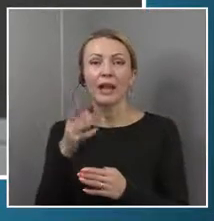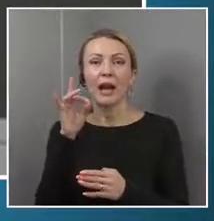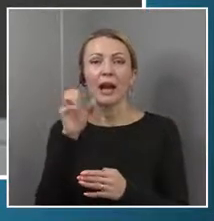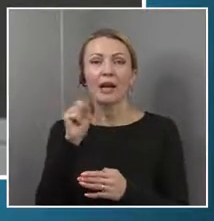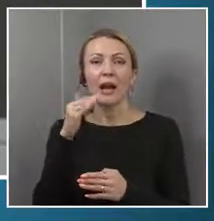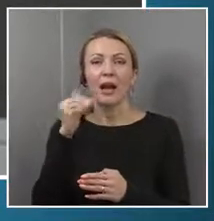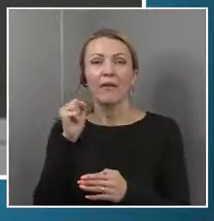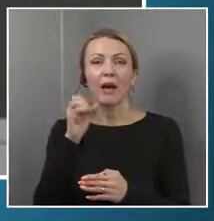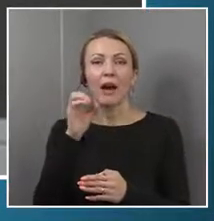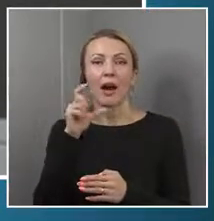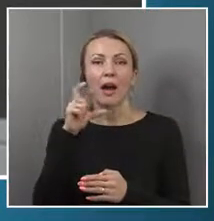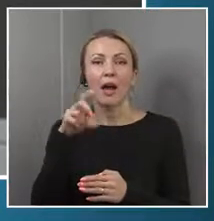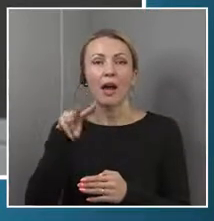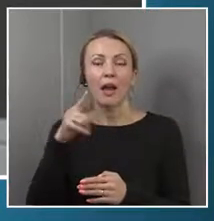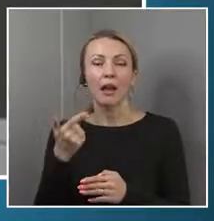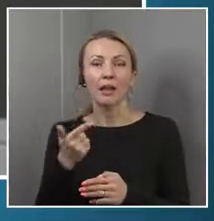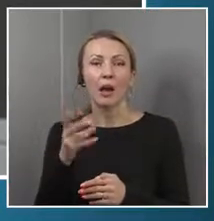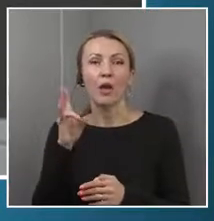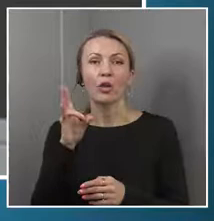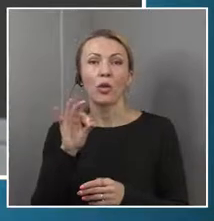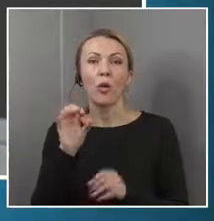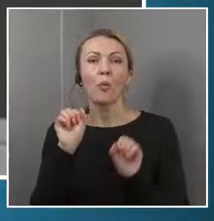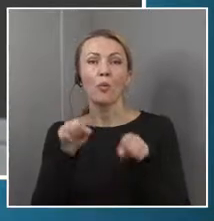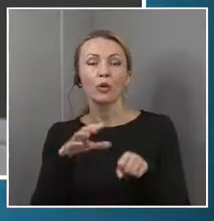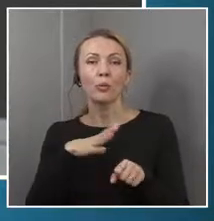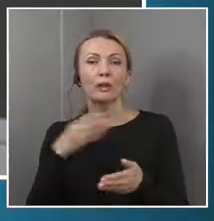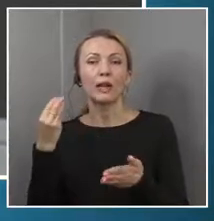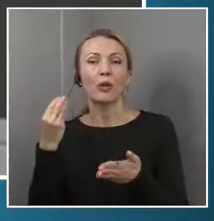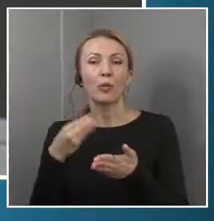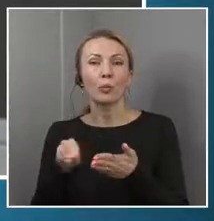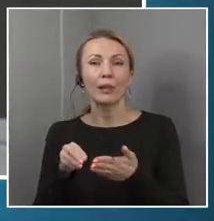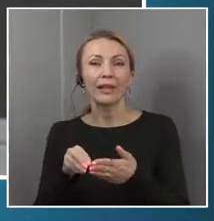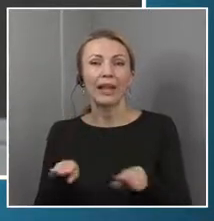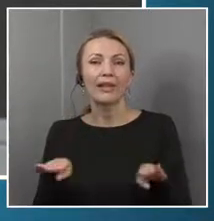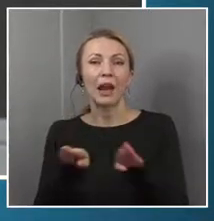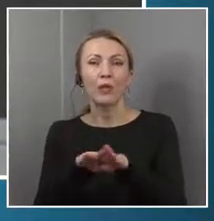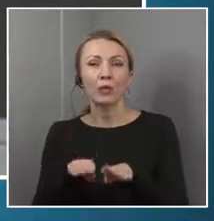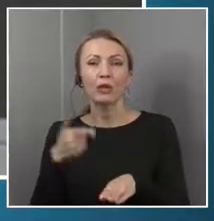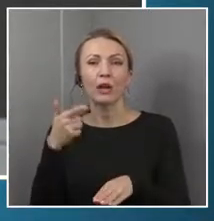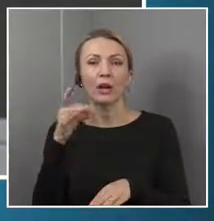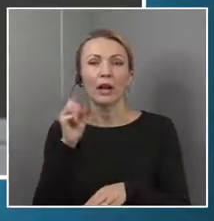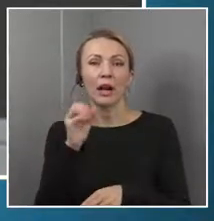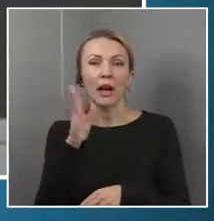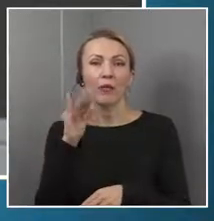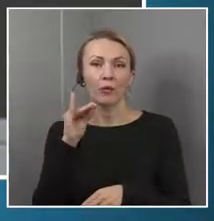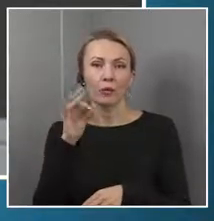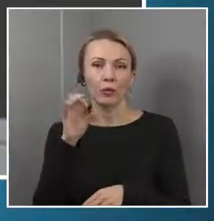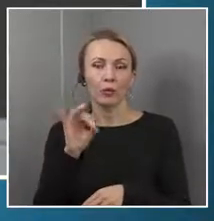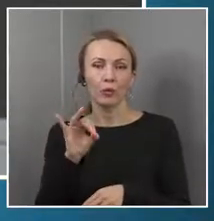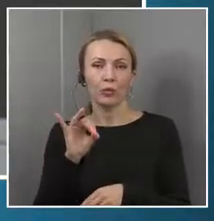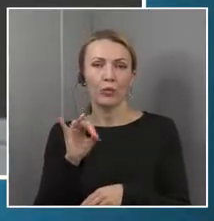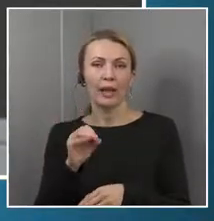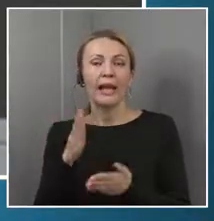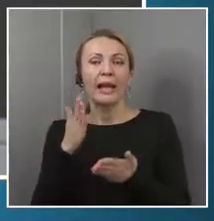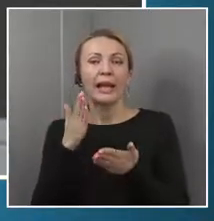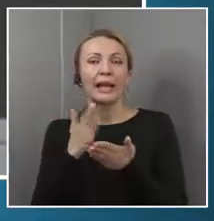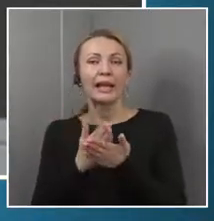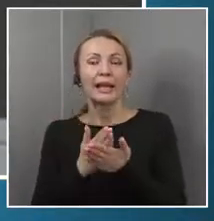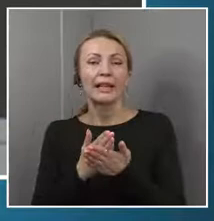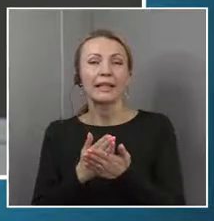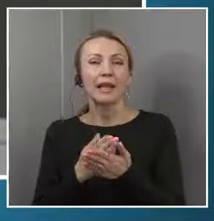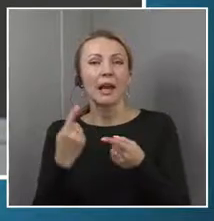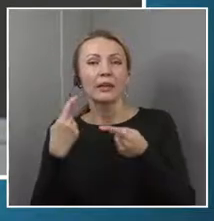art. And to see the genuine Raphael, you had to go to Rome or somewhere else.